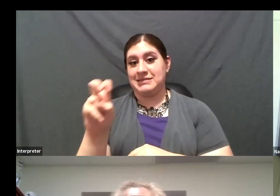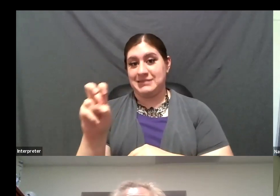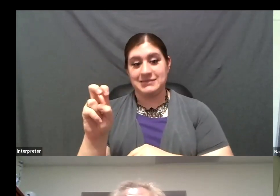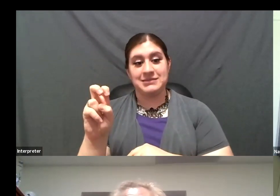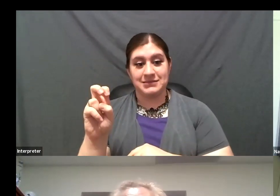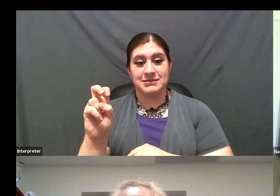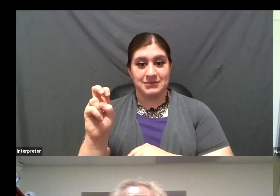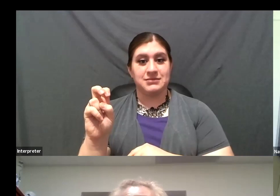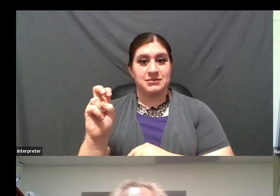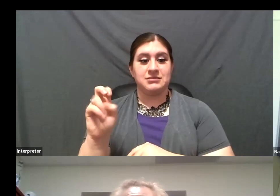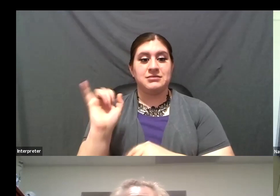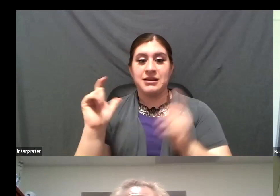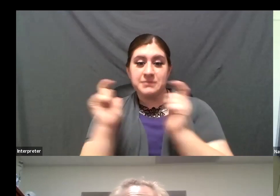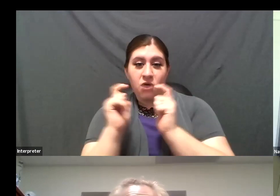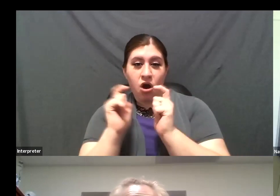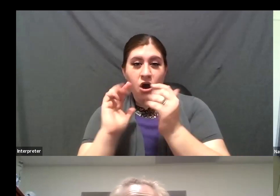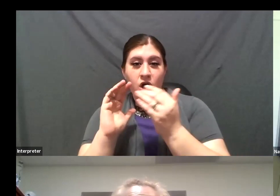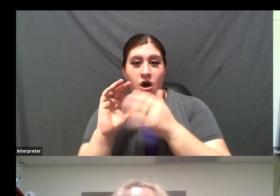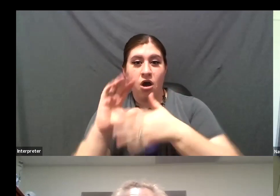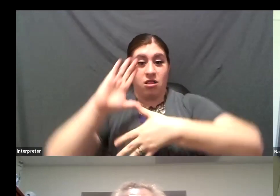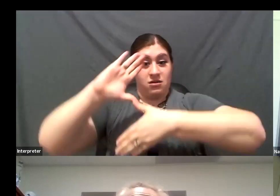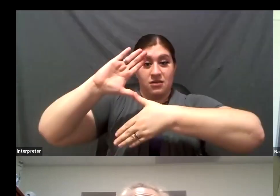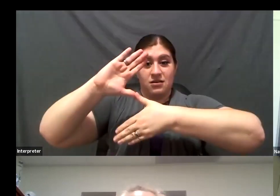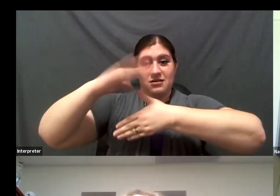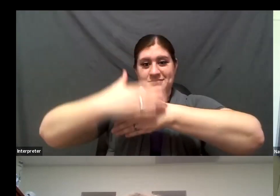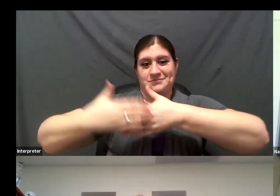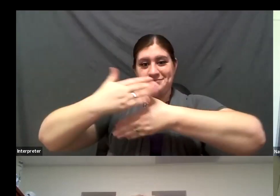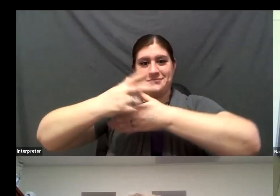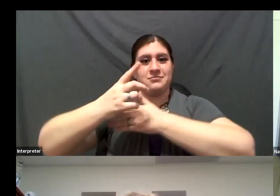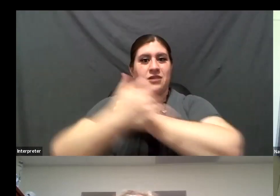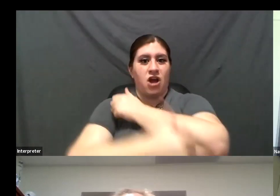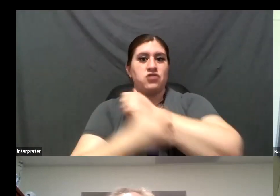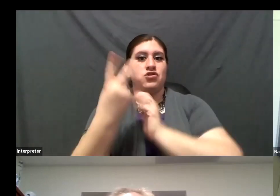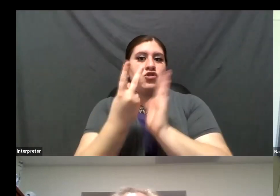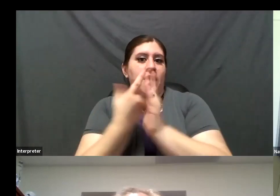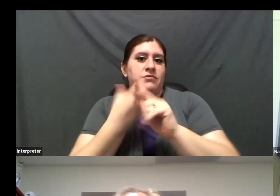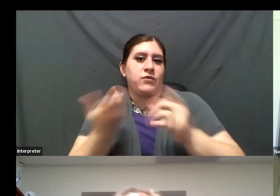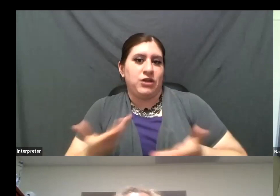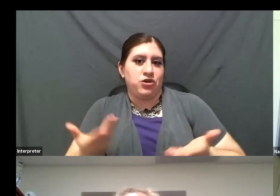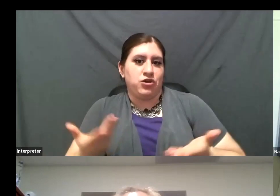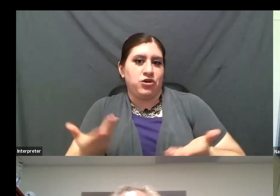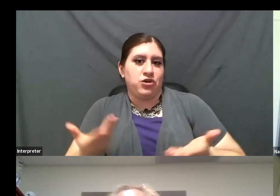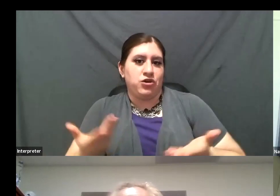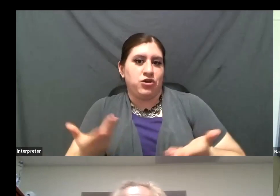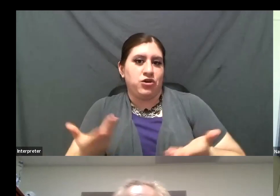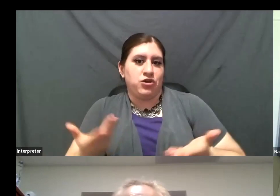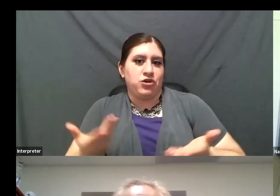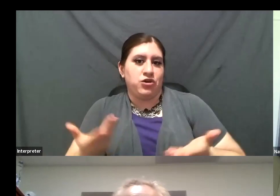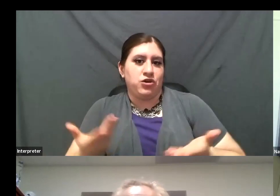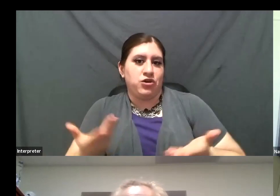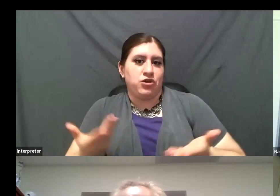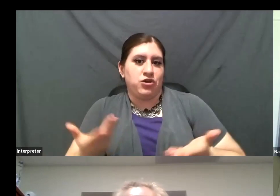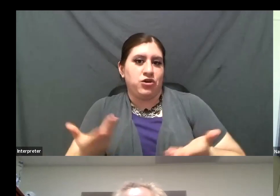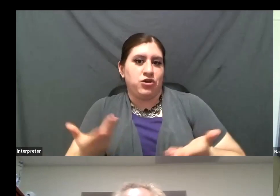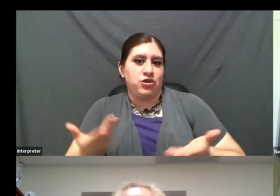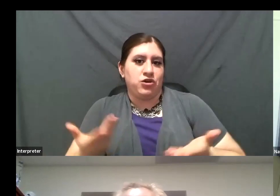Belize is a small Central American country. It is 2 hours from here, literally. You leave Houston,